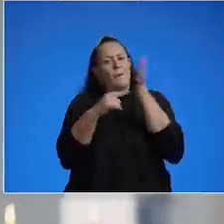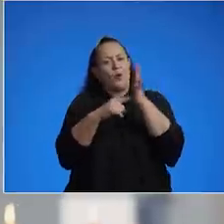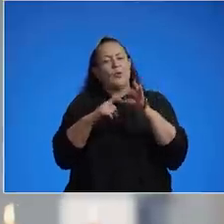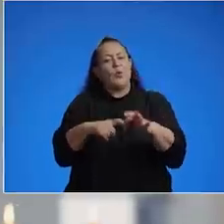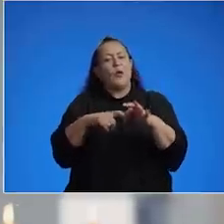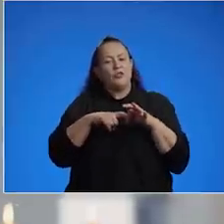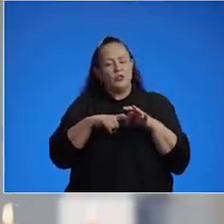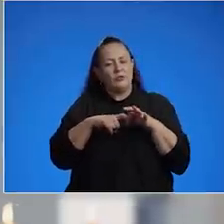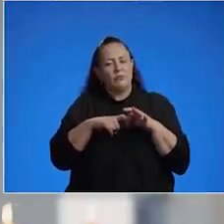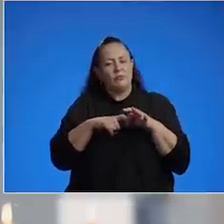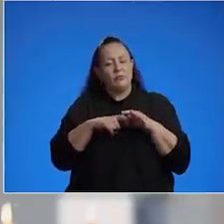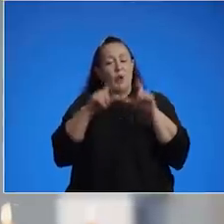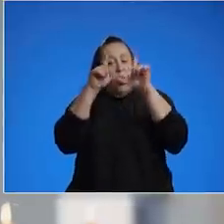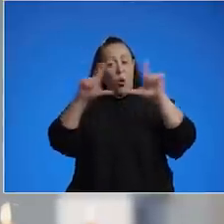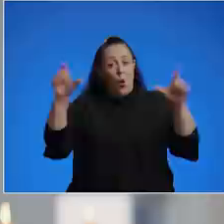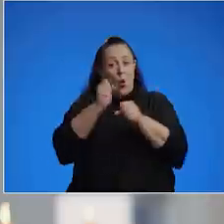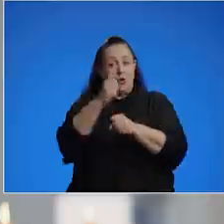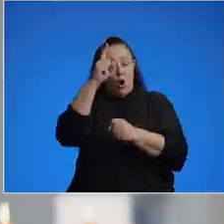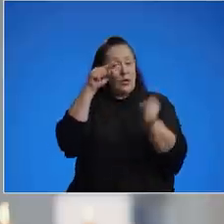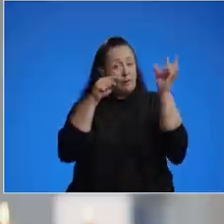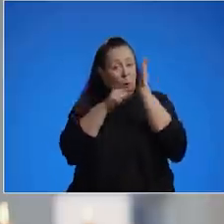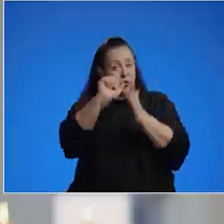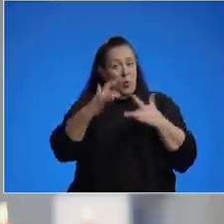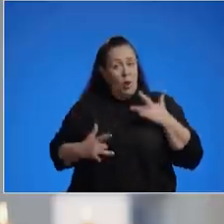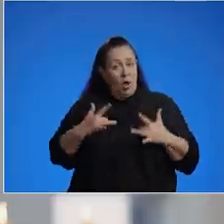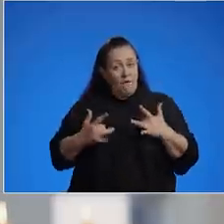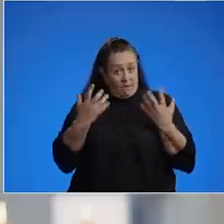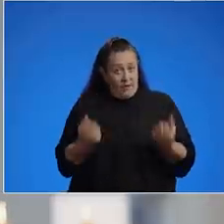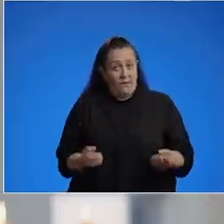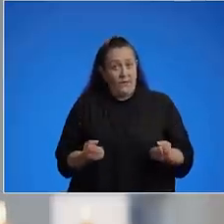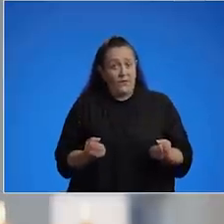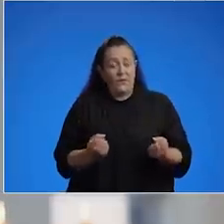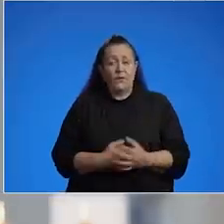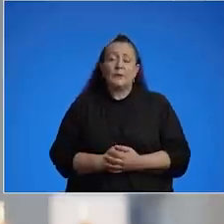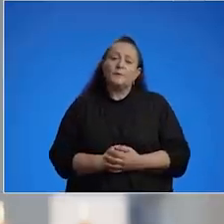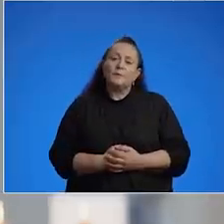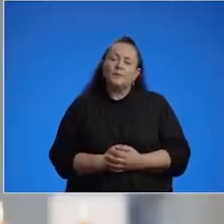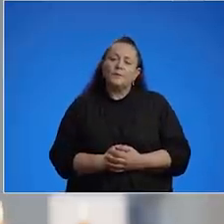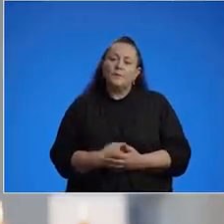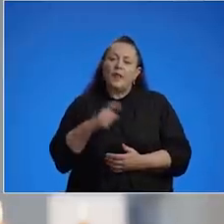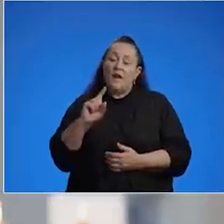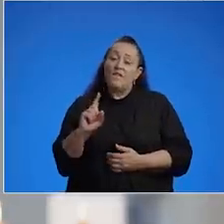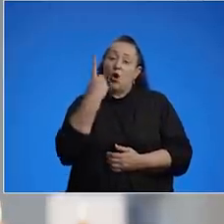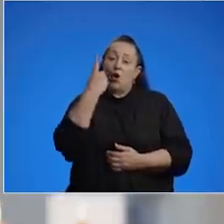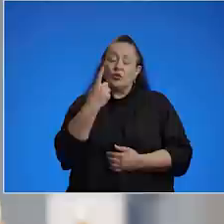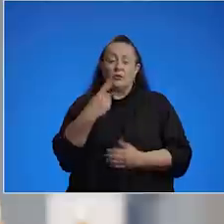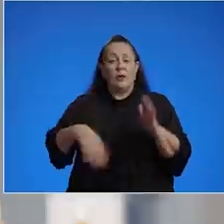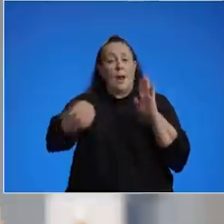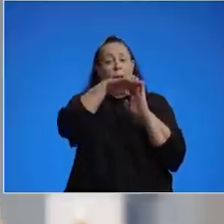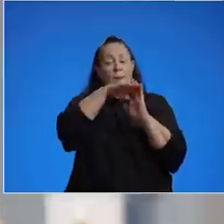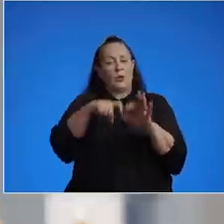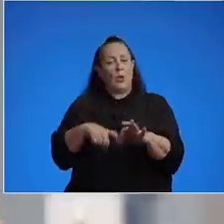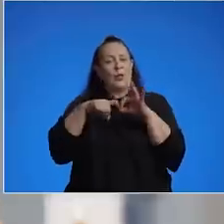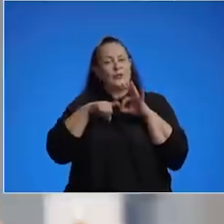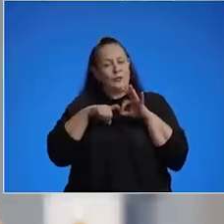Is the Lord our God in the centre of our lives? It's the questioning the first commandment. And as we know, there